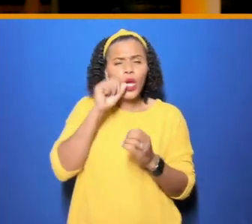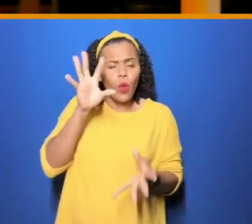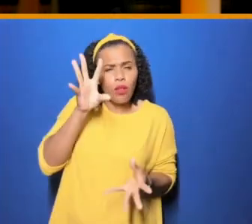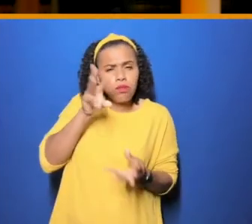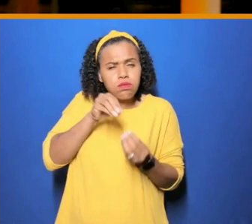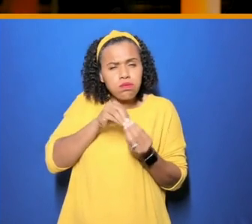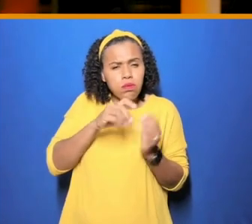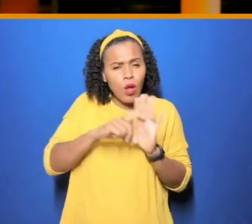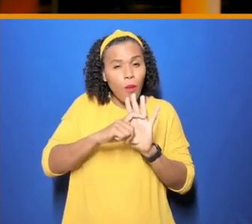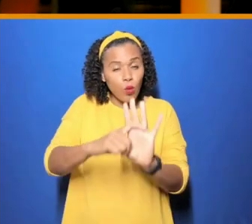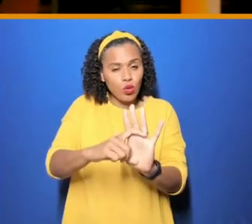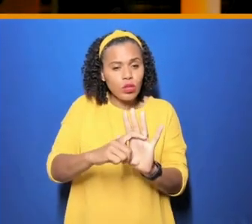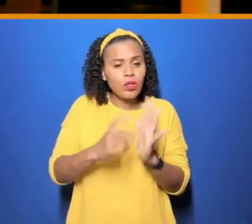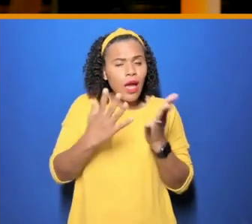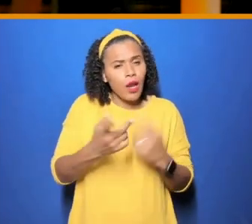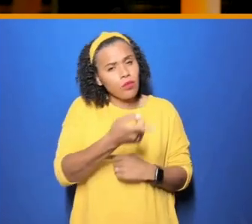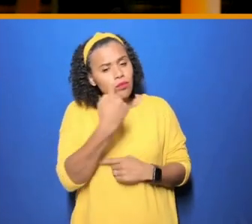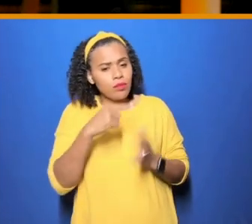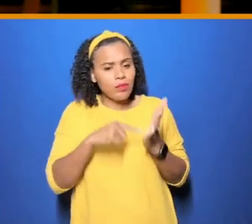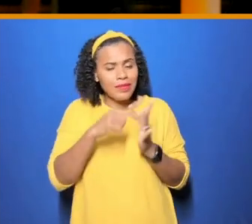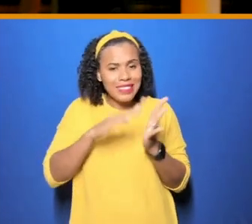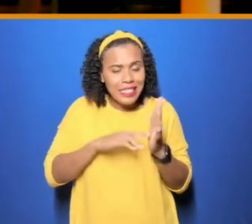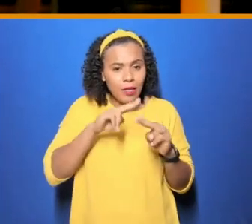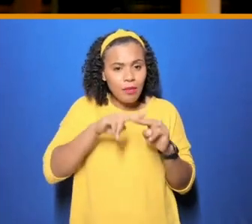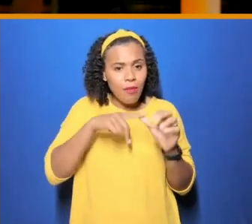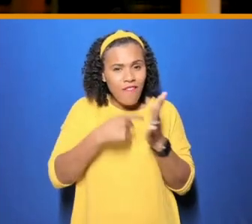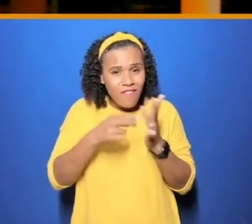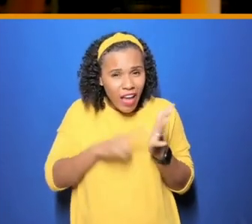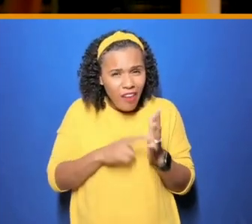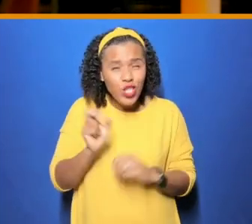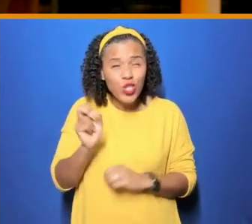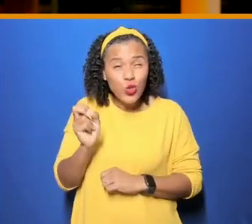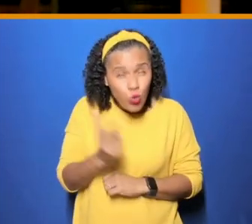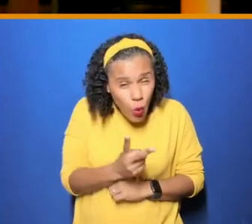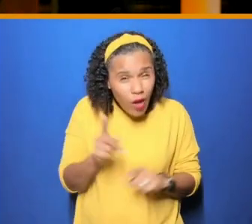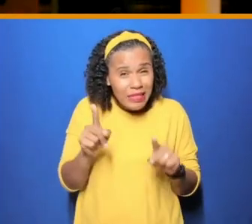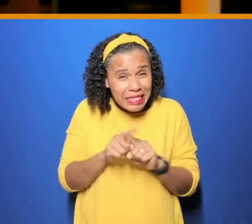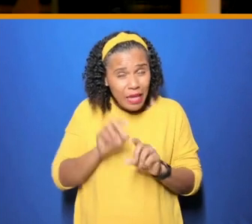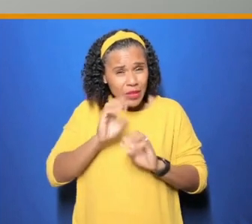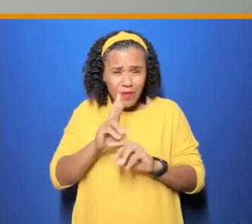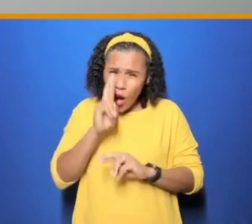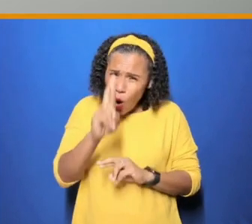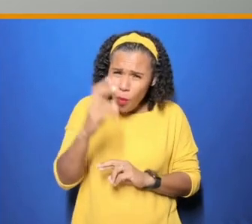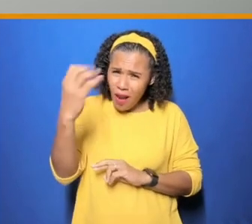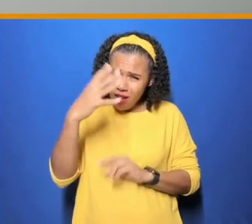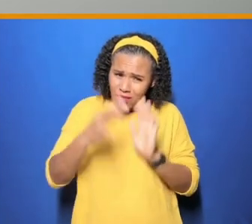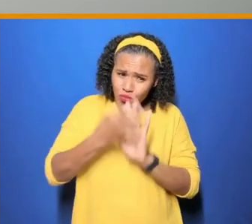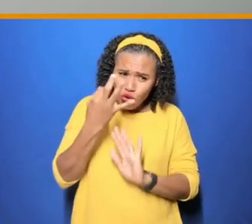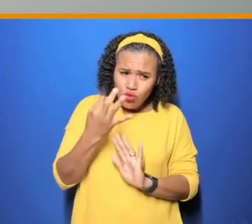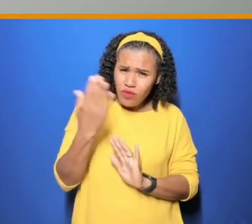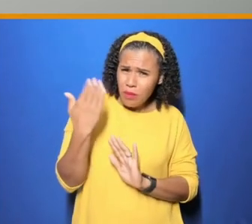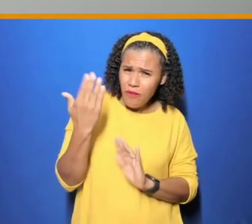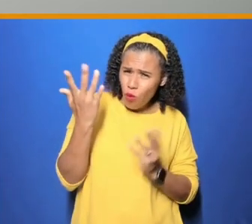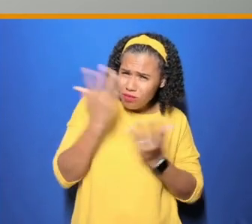Tim Farron. We're the treat today as we get Tim Farron twice in this debate. I hope the lighting is better this time, Tim. You were a bit dark last time. Can I call